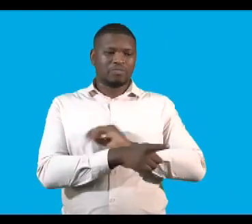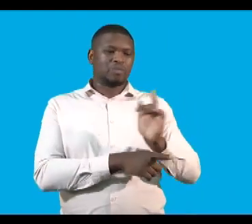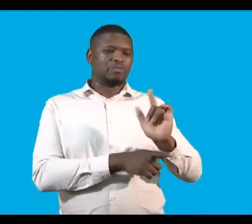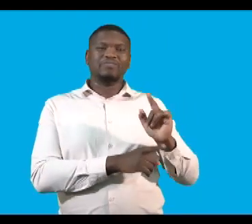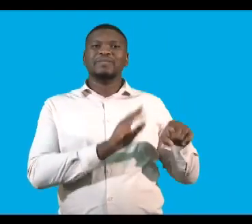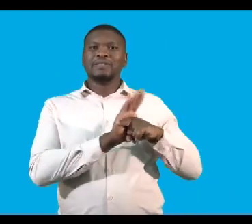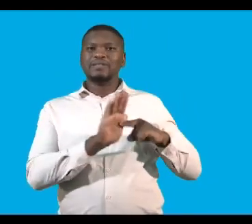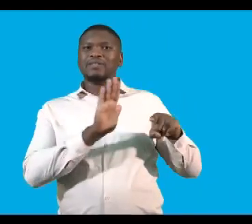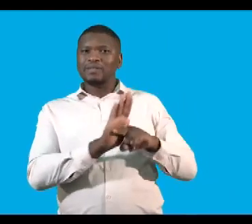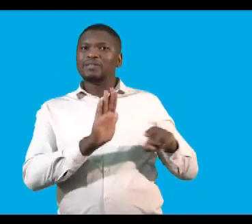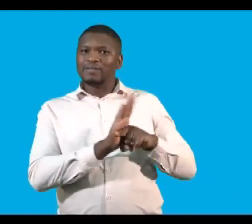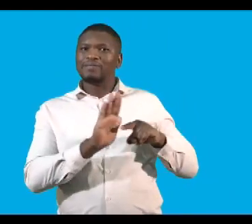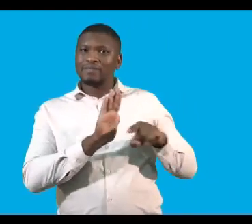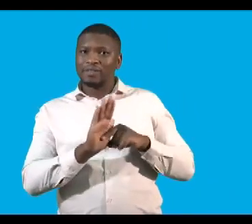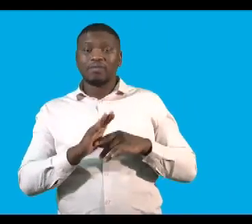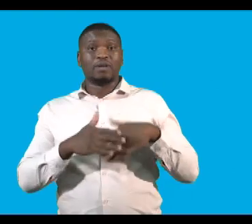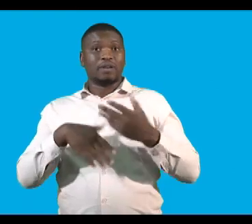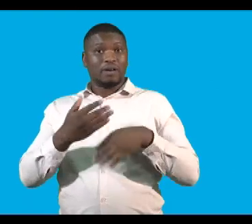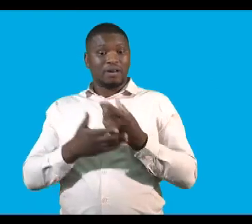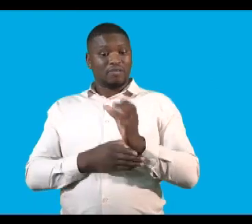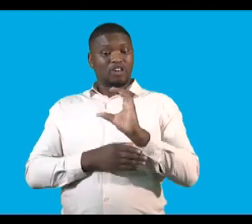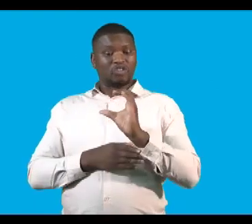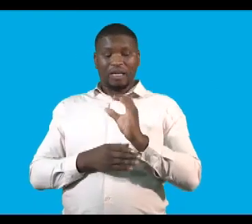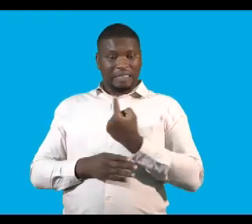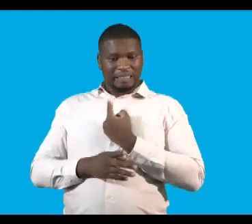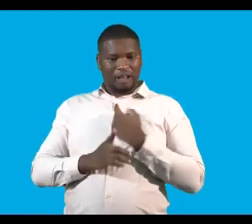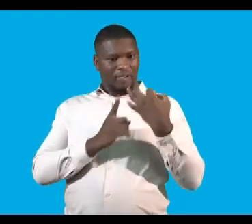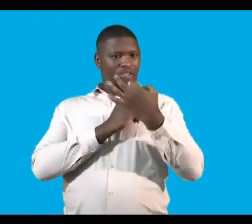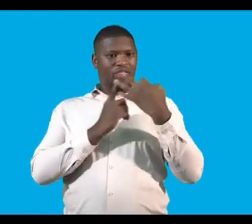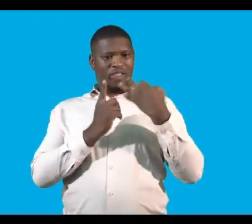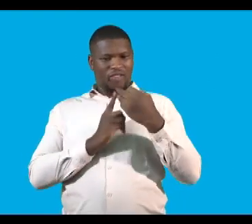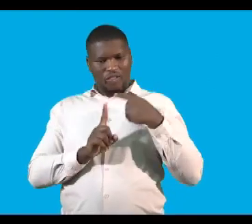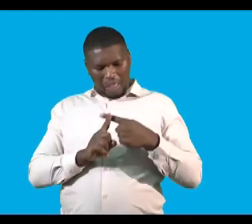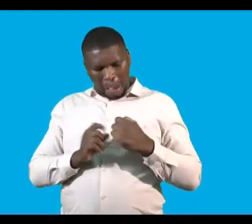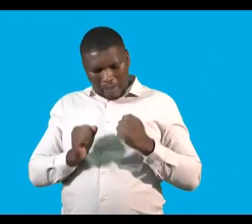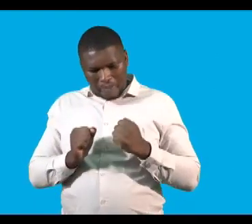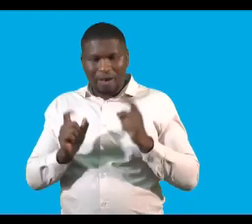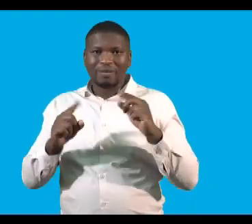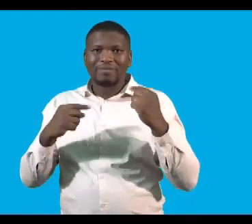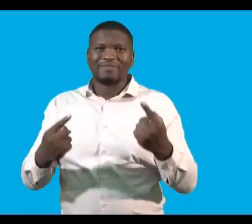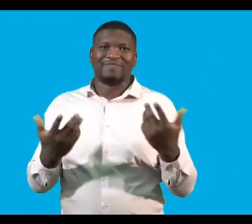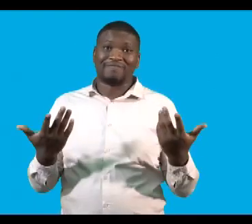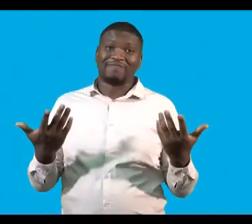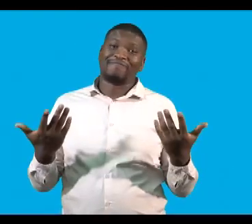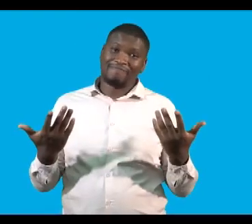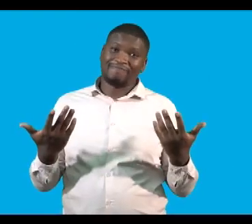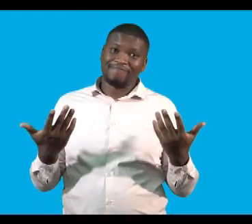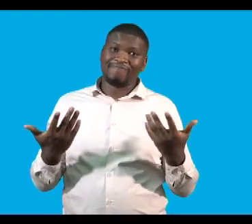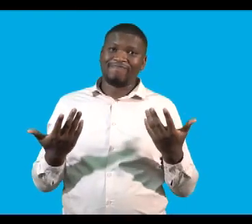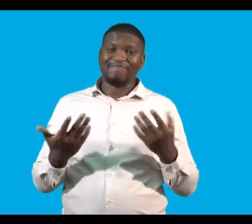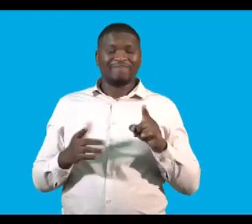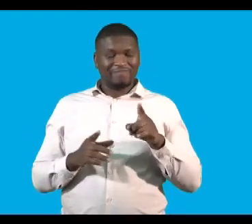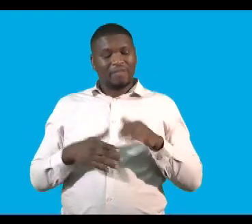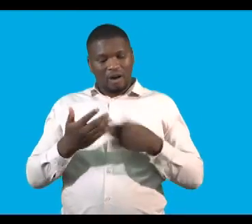Lucy's fatalistic attitude. Charlie is unable to convince himself or Lucy by the end of the cartoon.